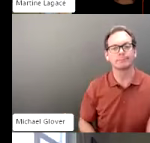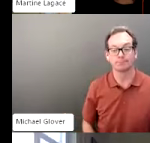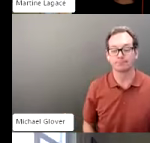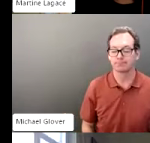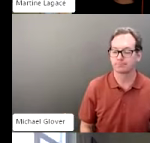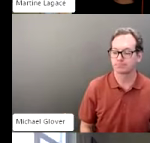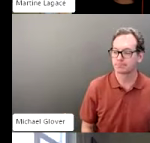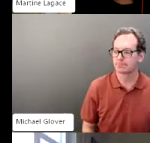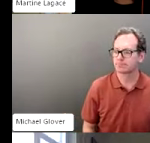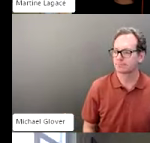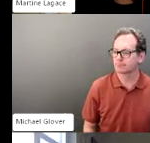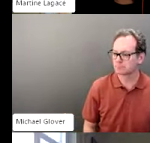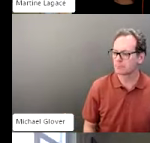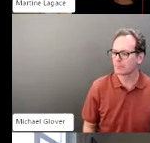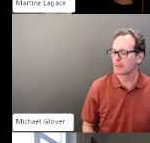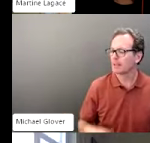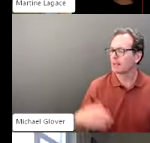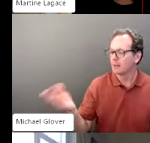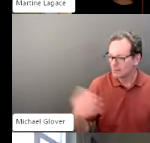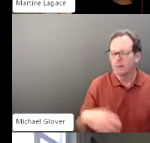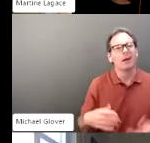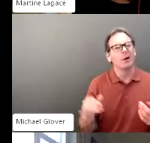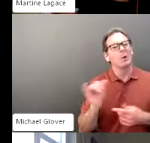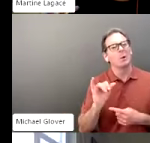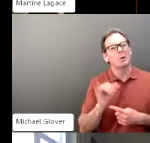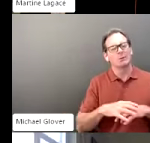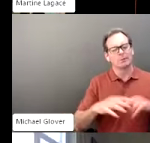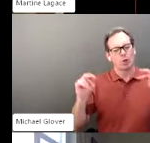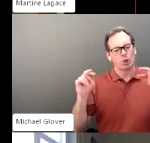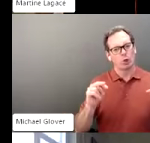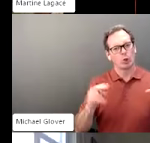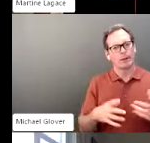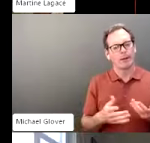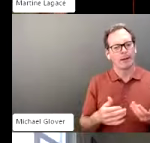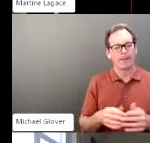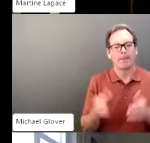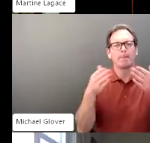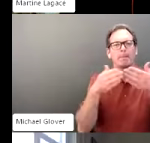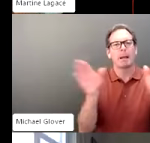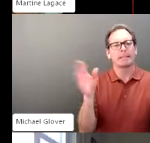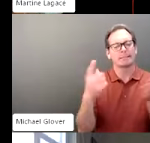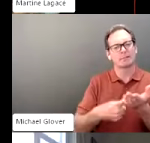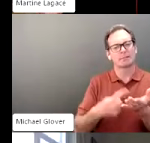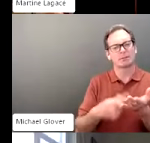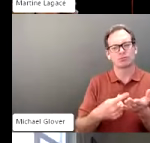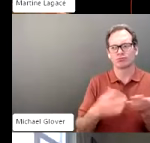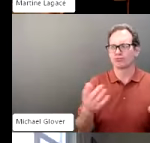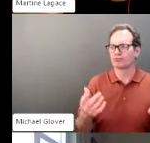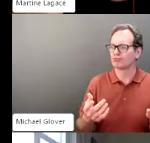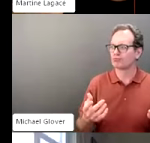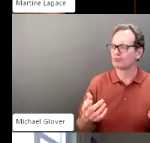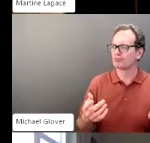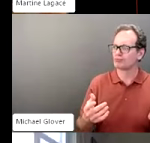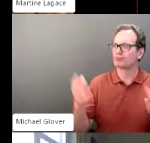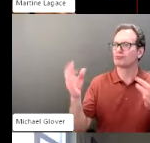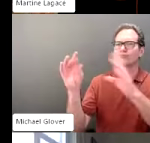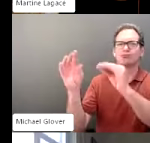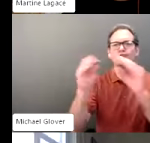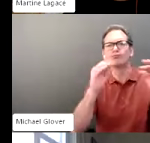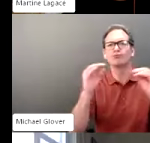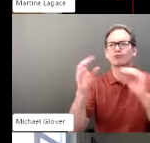public discourse when trying to understand ageism is that what we hear around us, the norms of, healthy